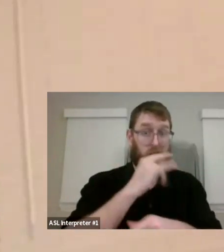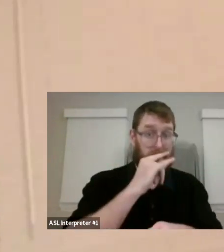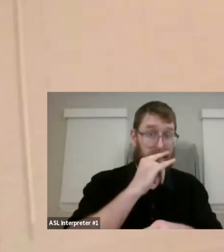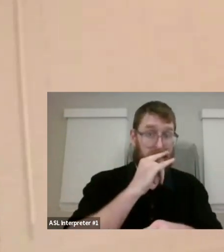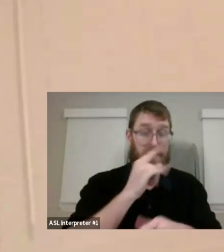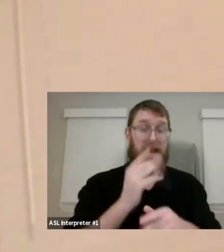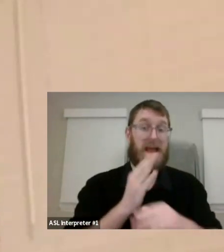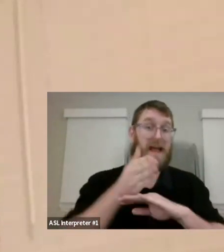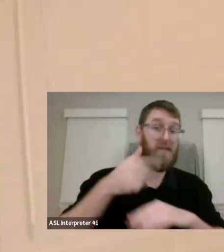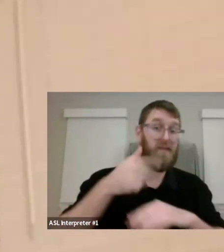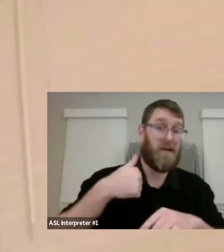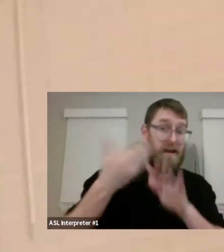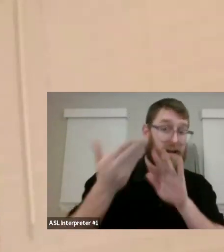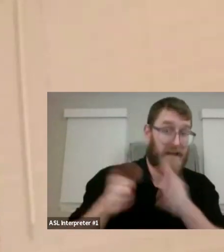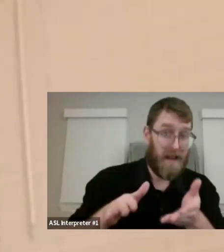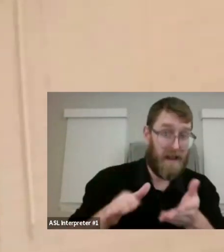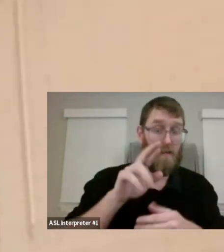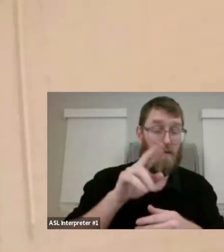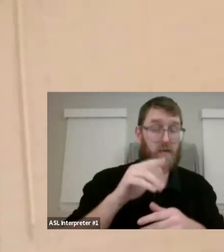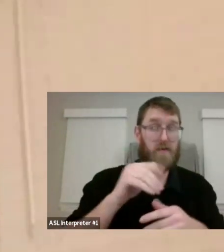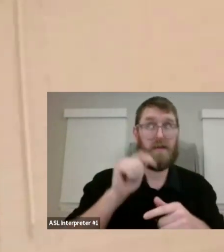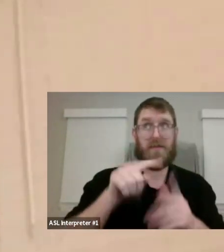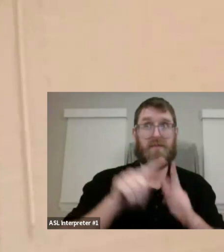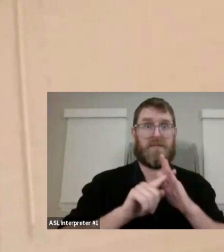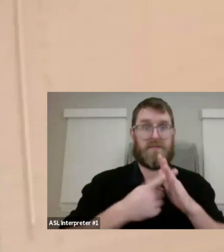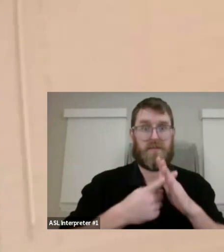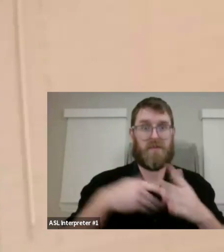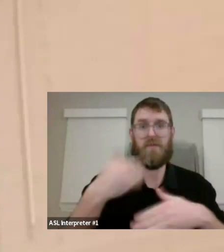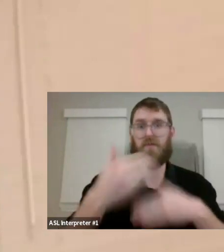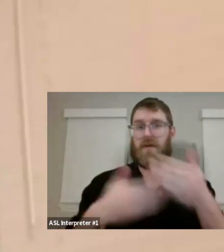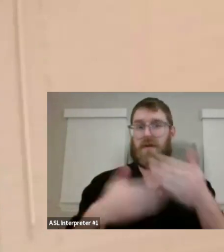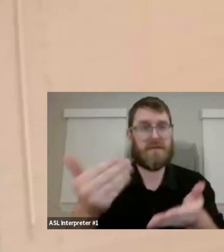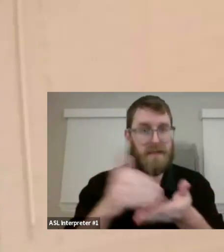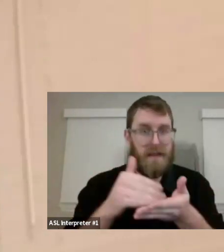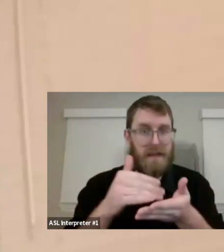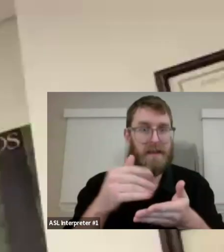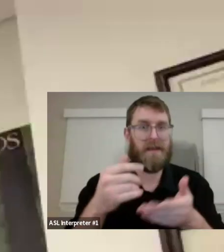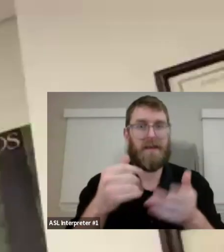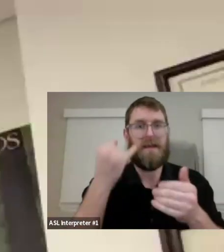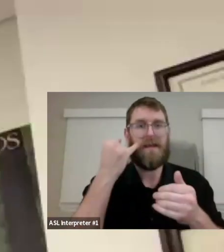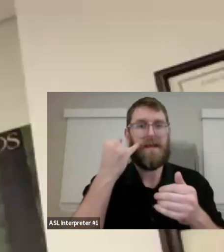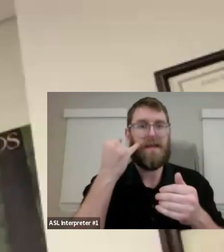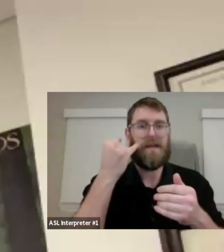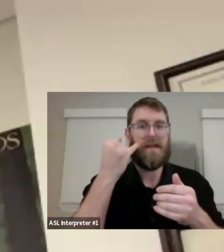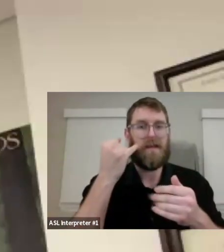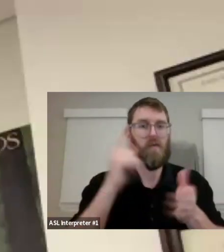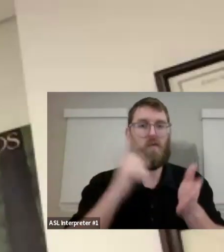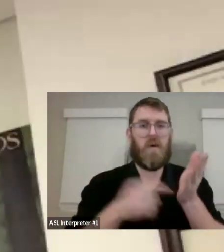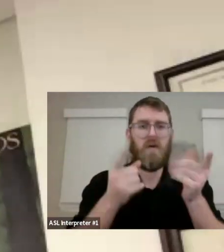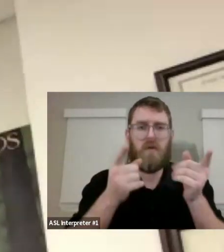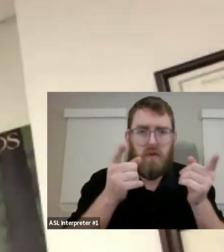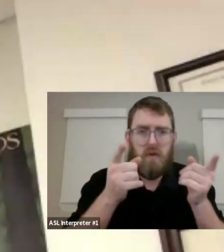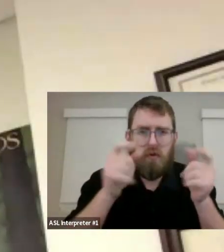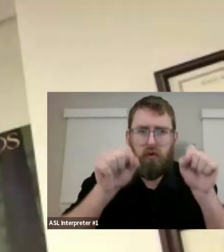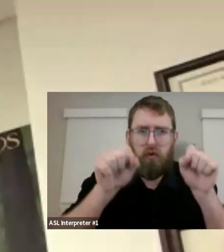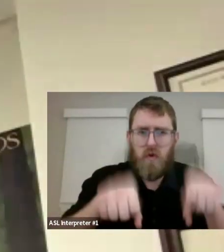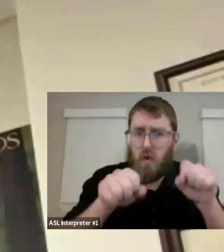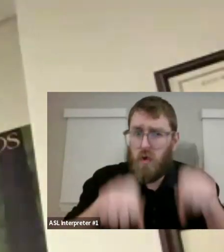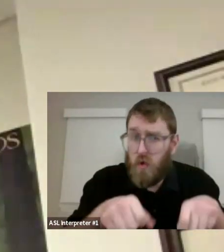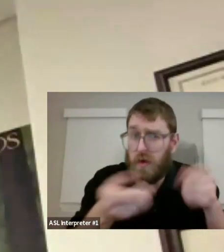the whole process again after your death? And what could happen in the interim? Well, that's a great